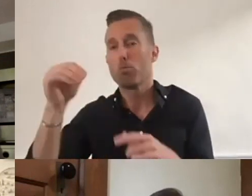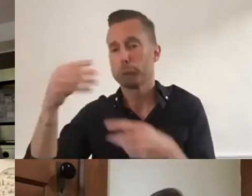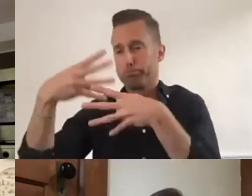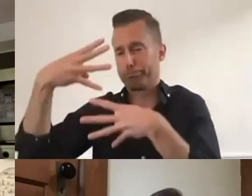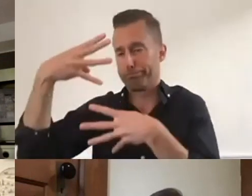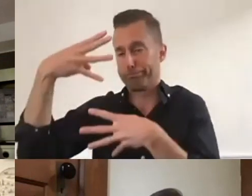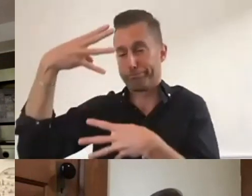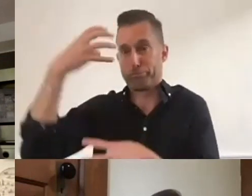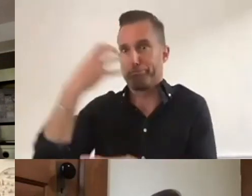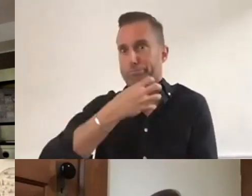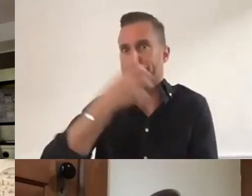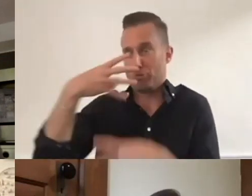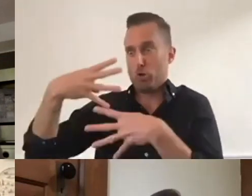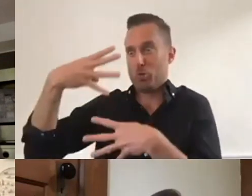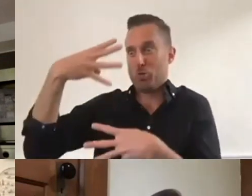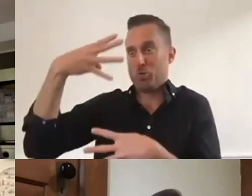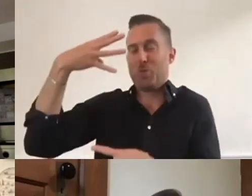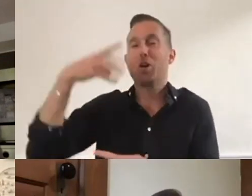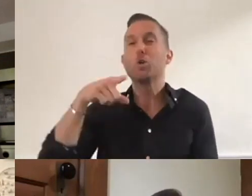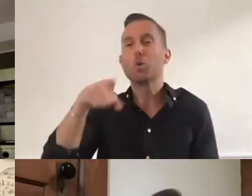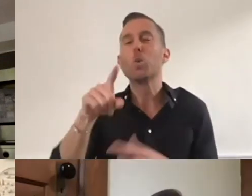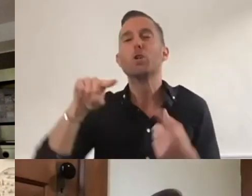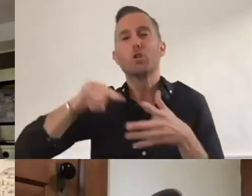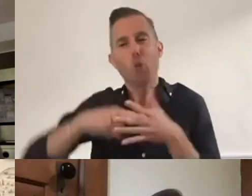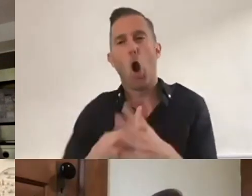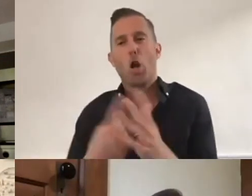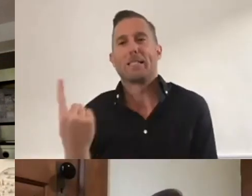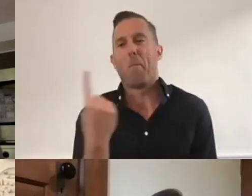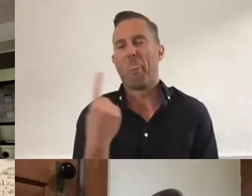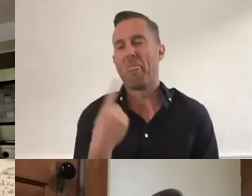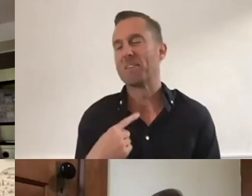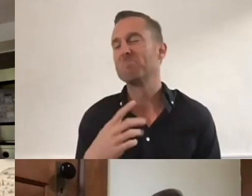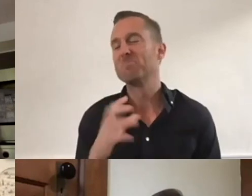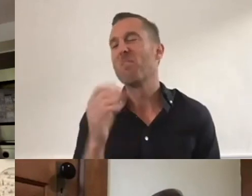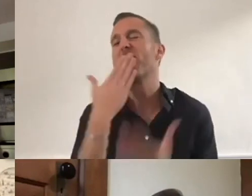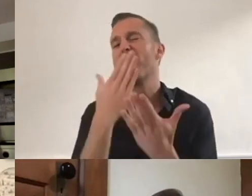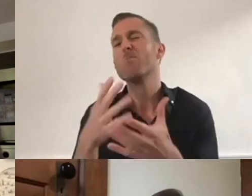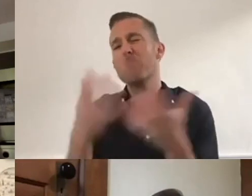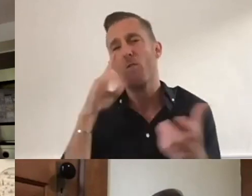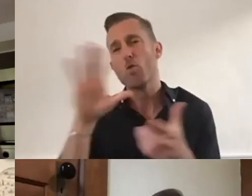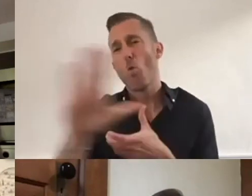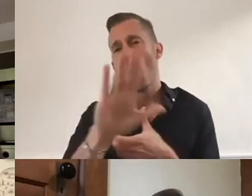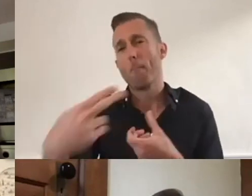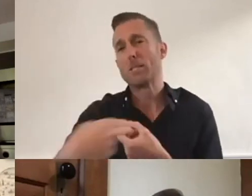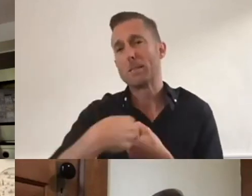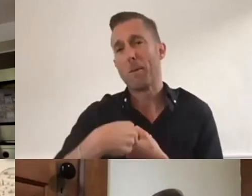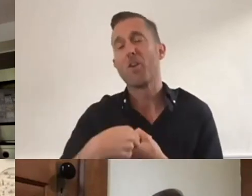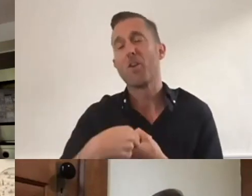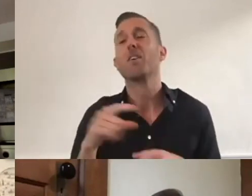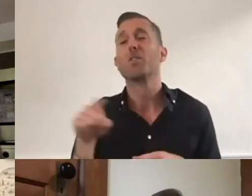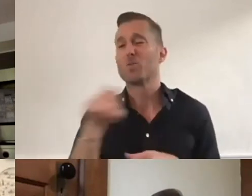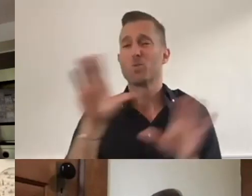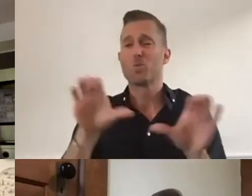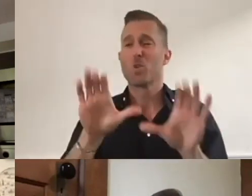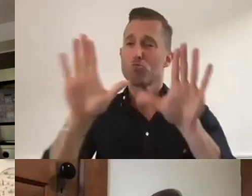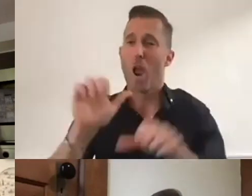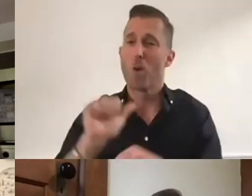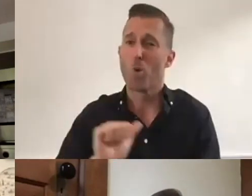So I think you've sparked something. So thank you very much for your participation. You're all doing great work.